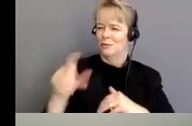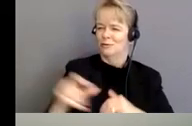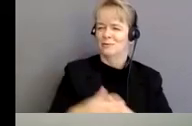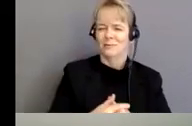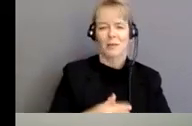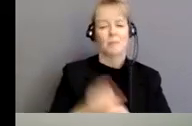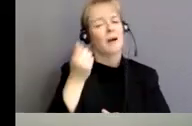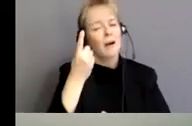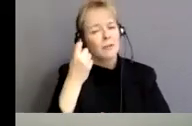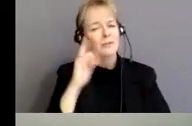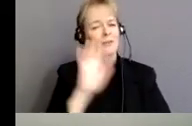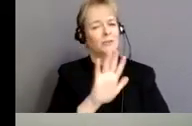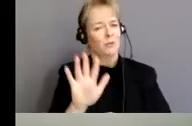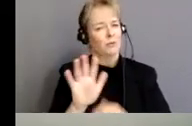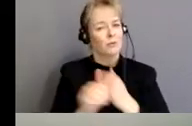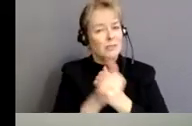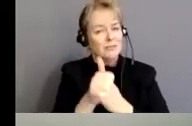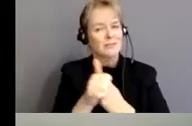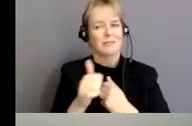the risks, understand the fees.